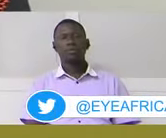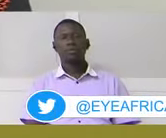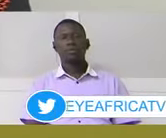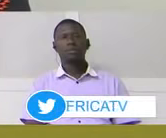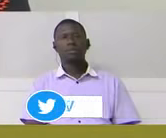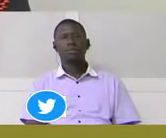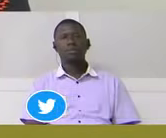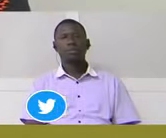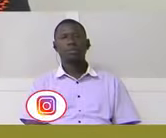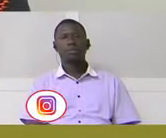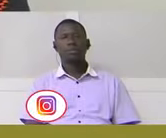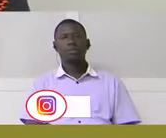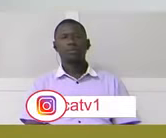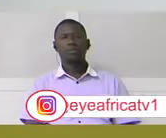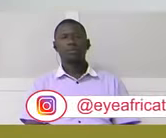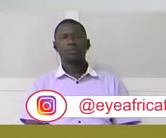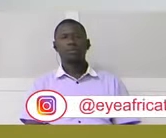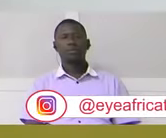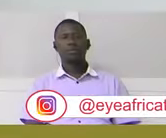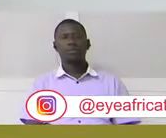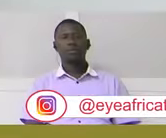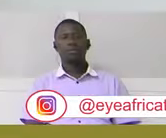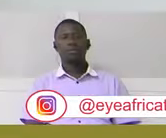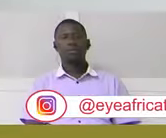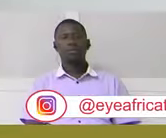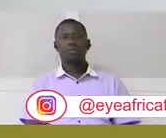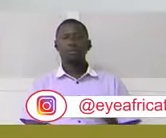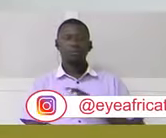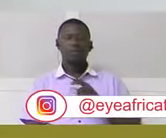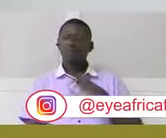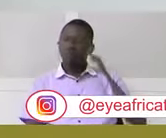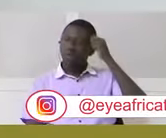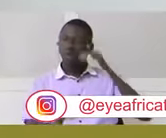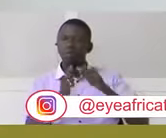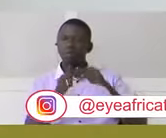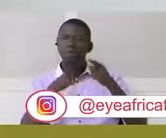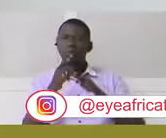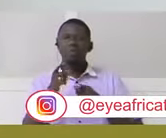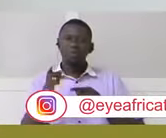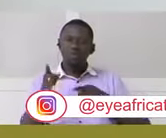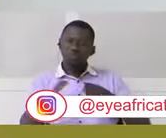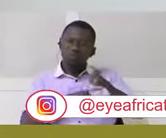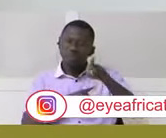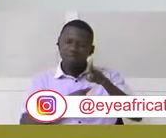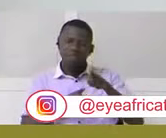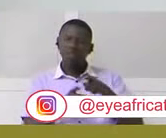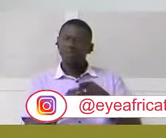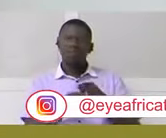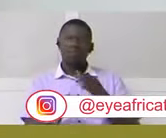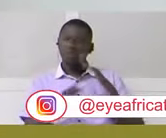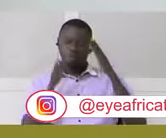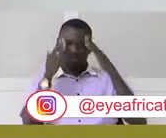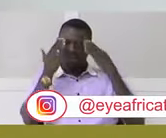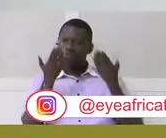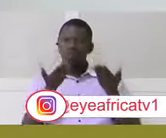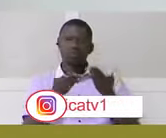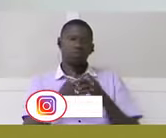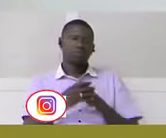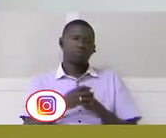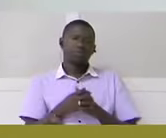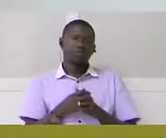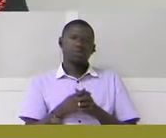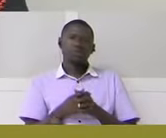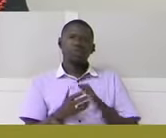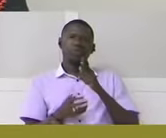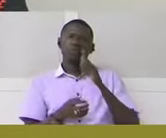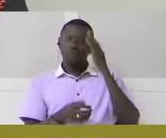otu. I cannot determine the speed though. Moto ni mebu ila boro ni ebe speed mendo ndo vono la. Do